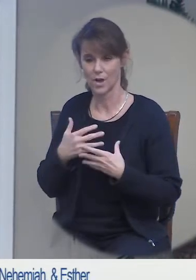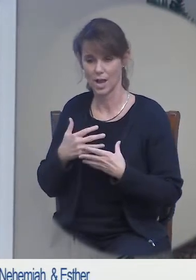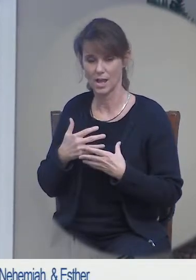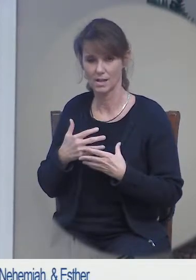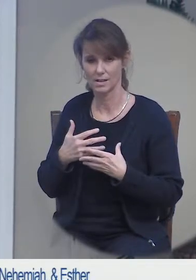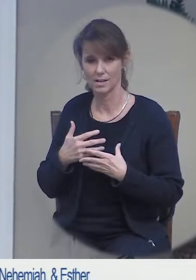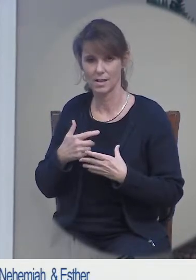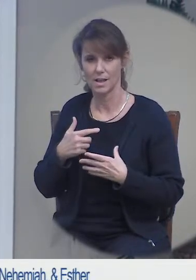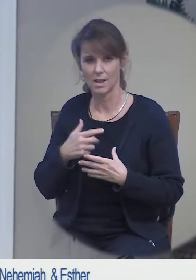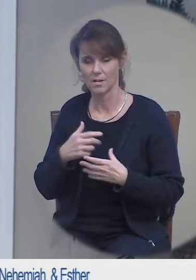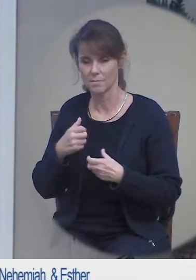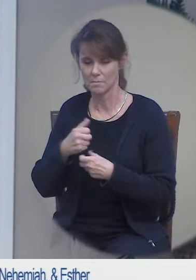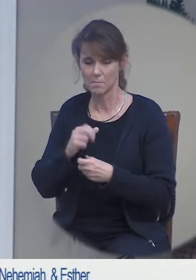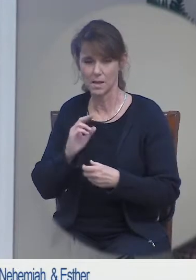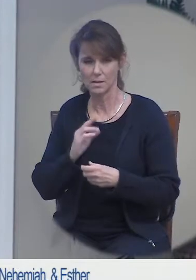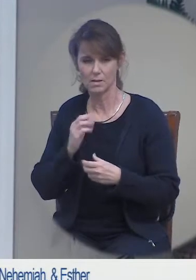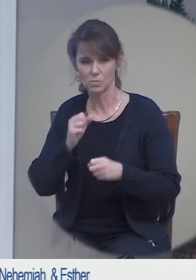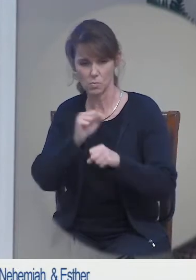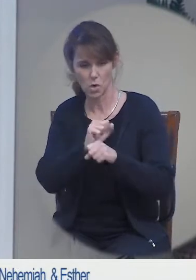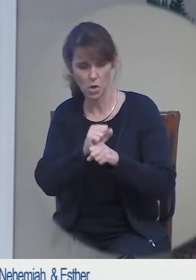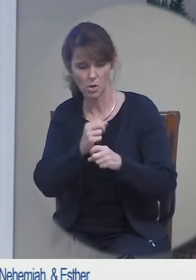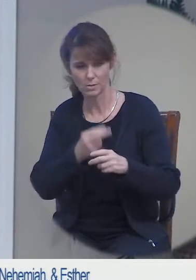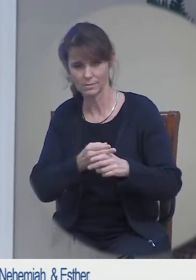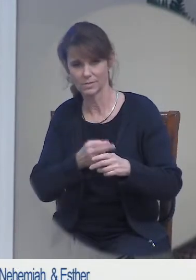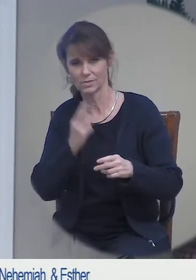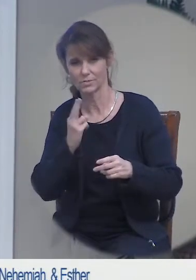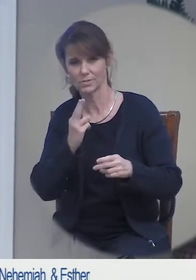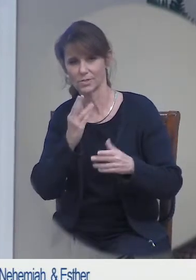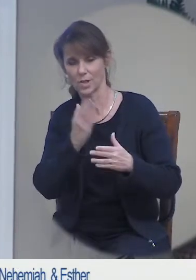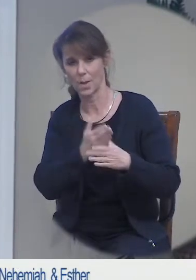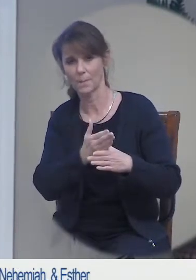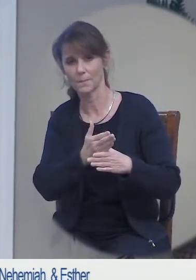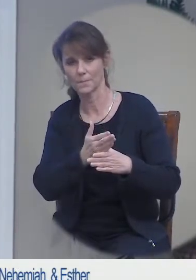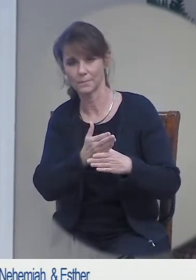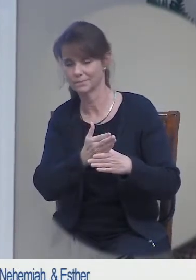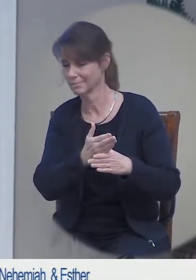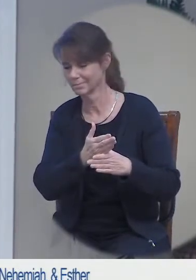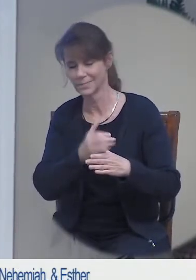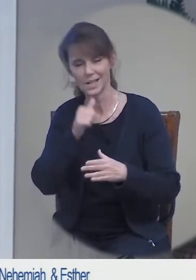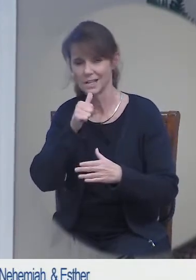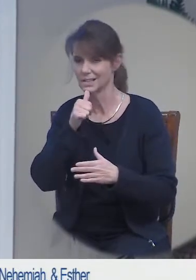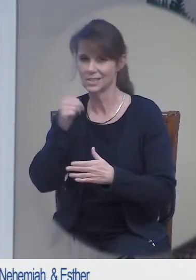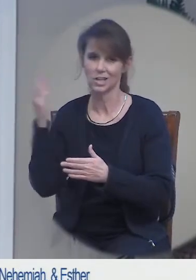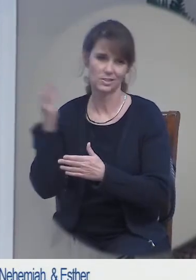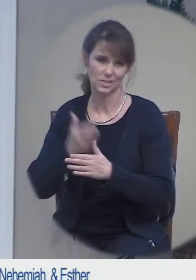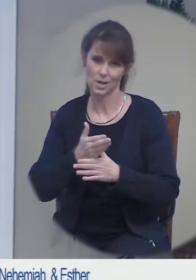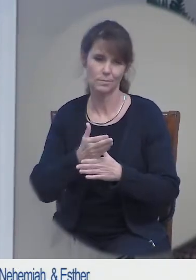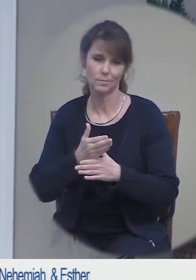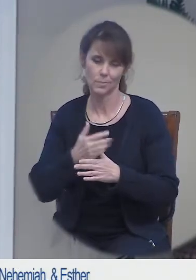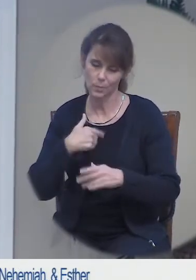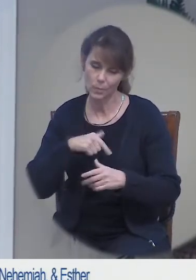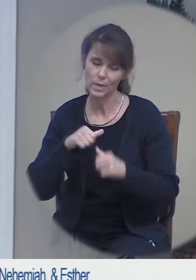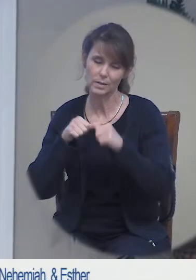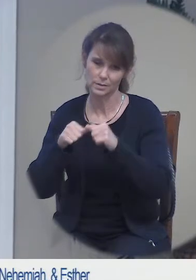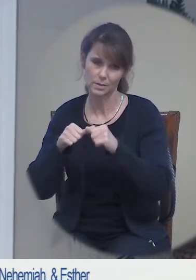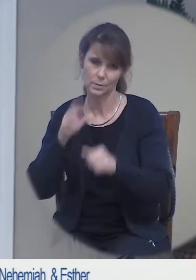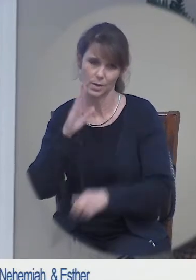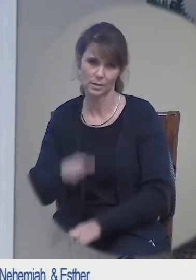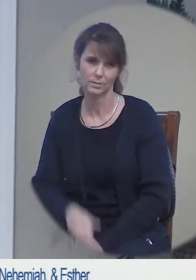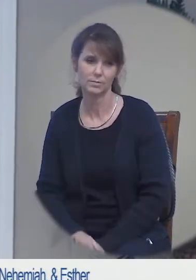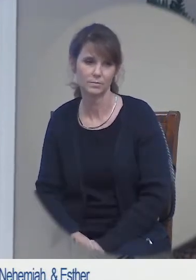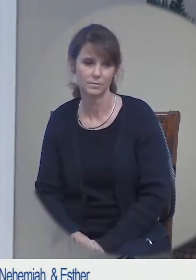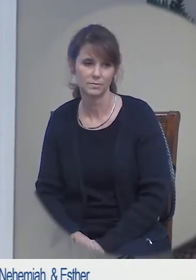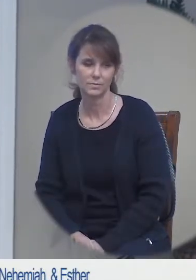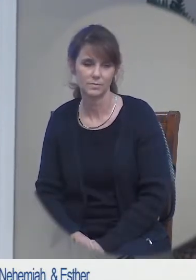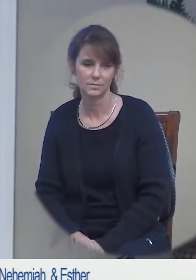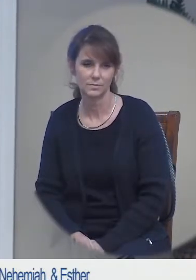work, and it will not be done. He says all of their efforts have been designed to frighten us. Basically, he